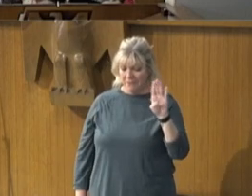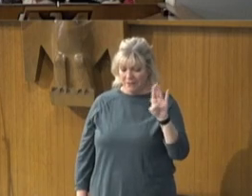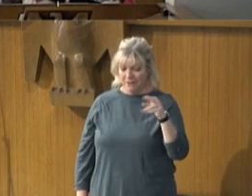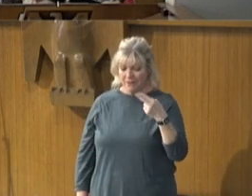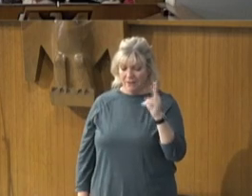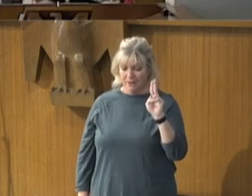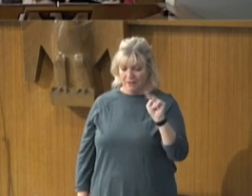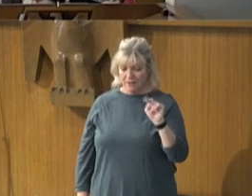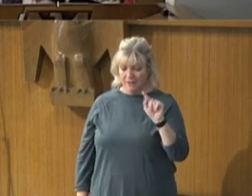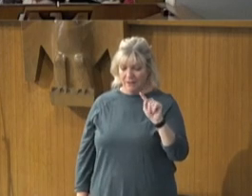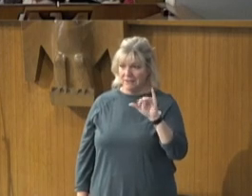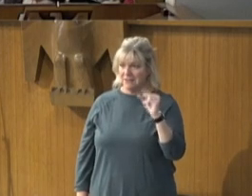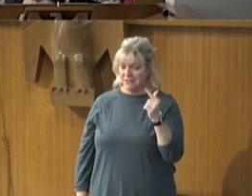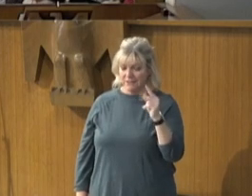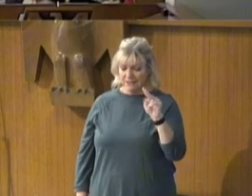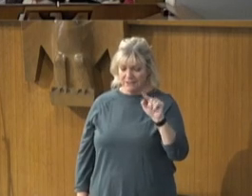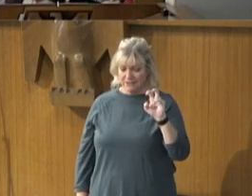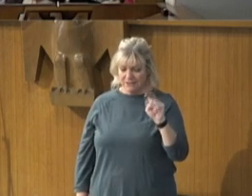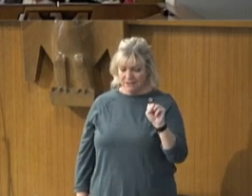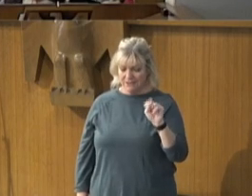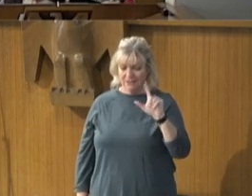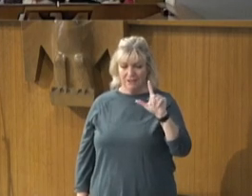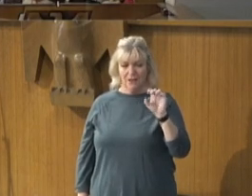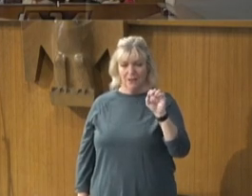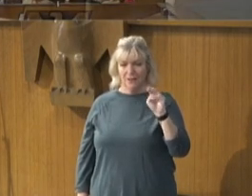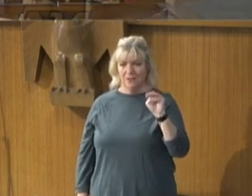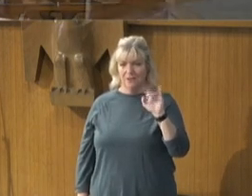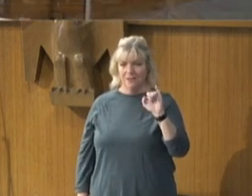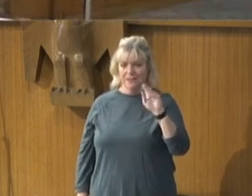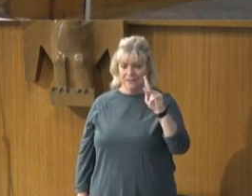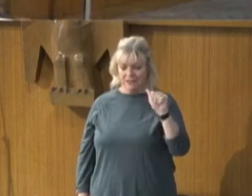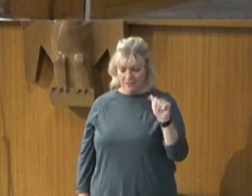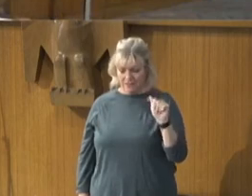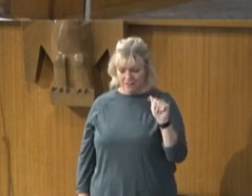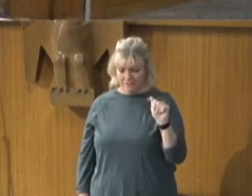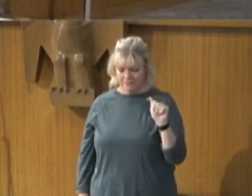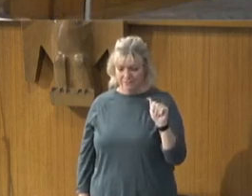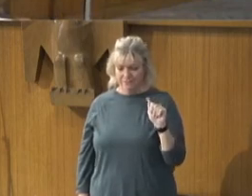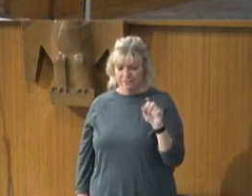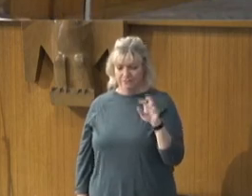Robert Bob Huntington Leminska.